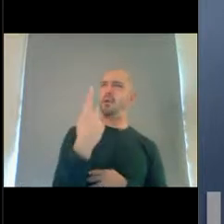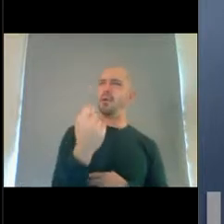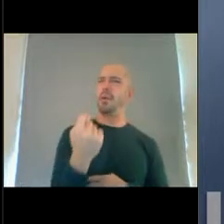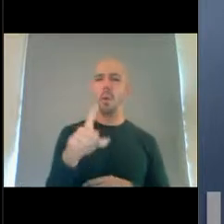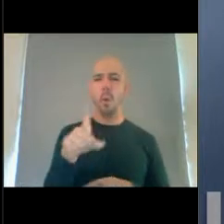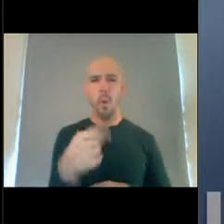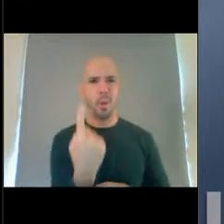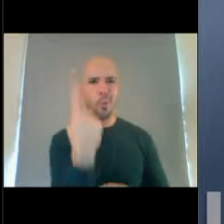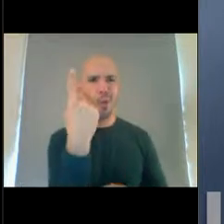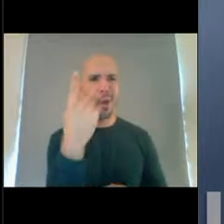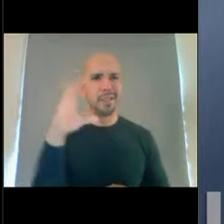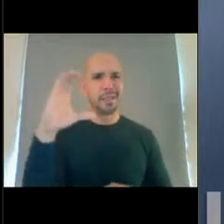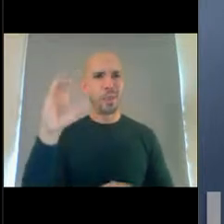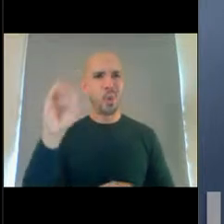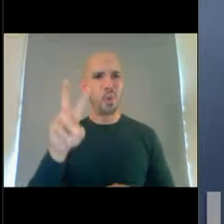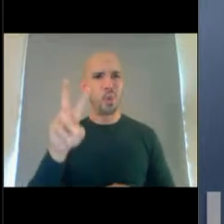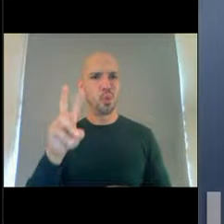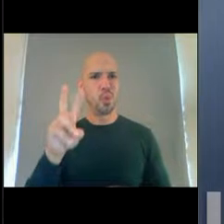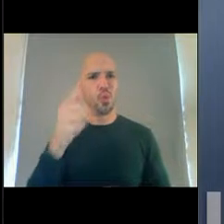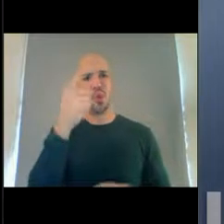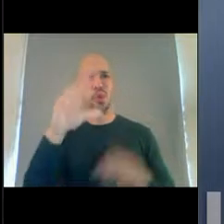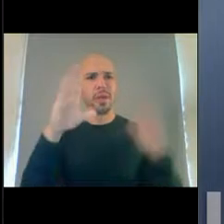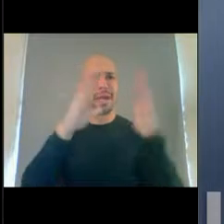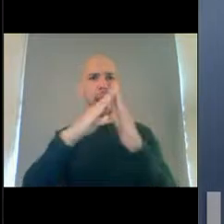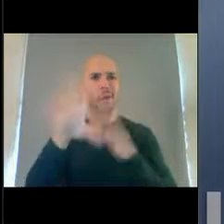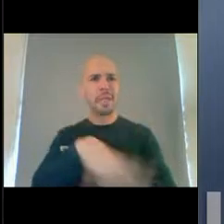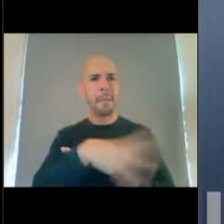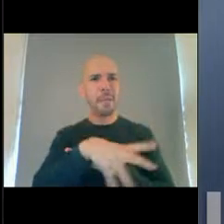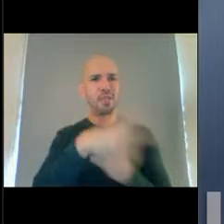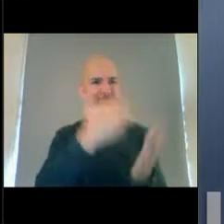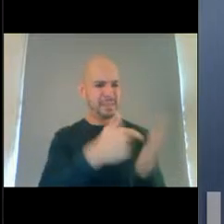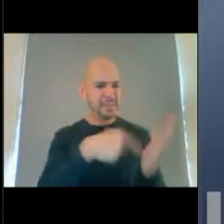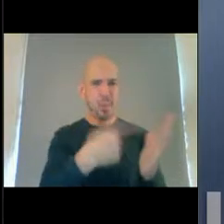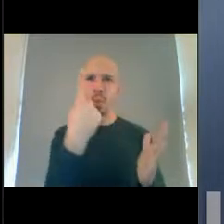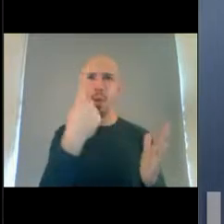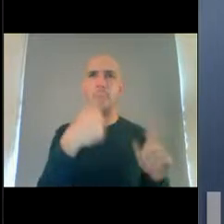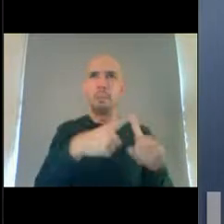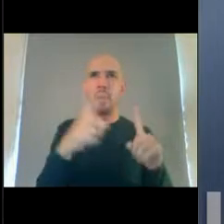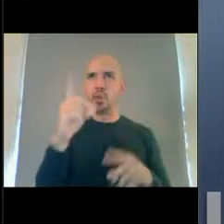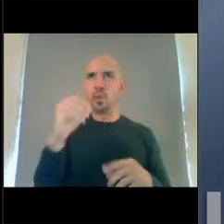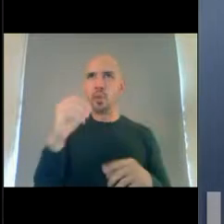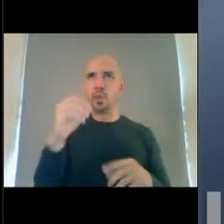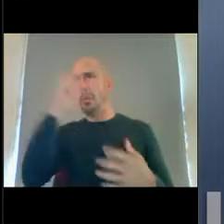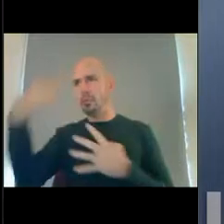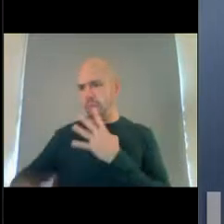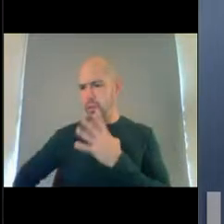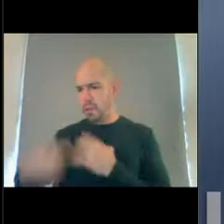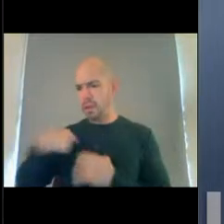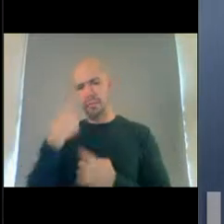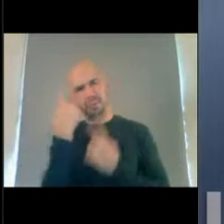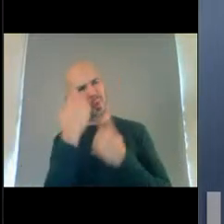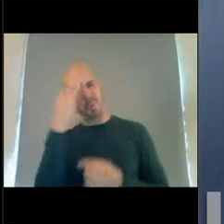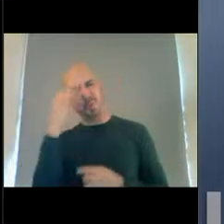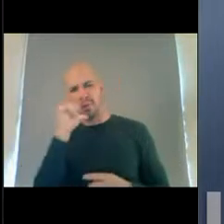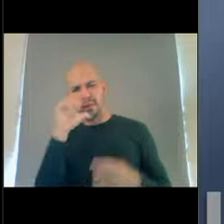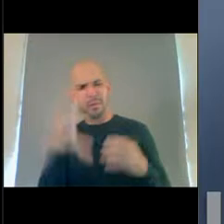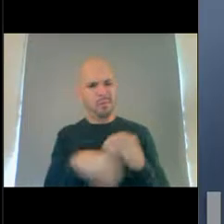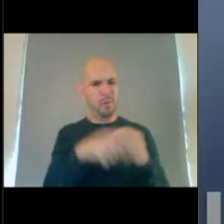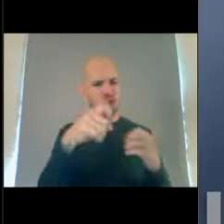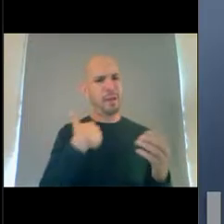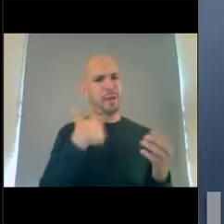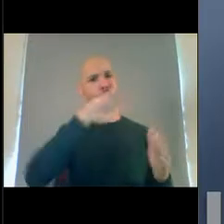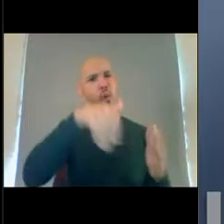co2 it's a really important one but there are others why aren't the other ones listed anna nicely explains to me